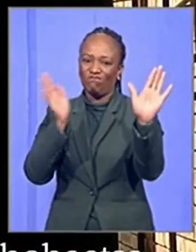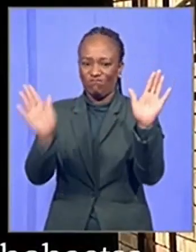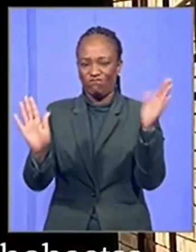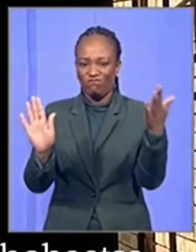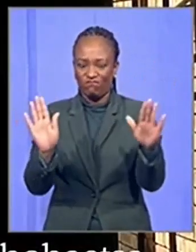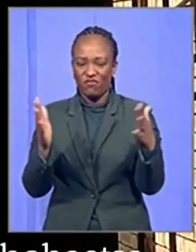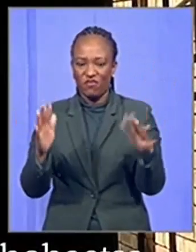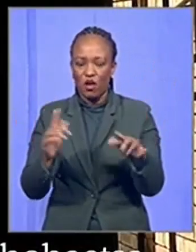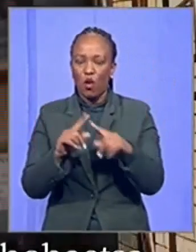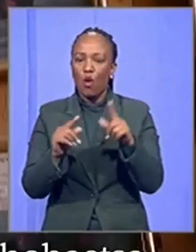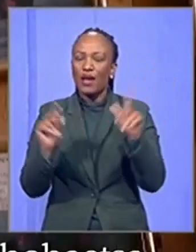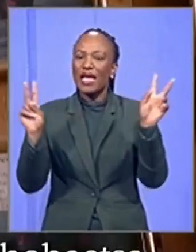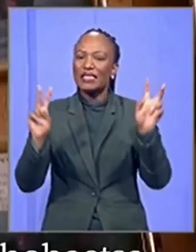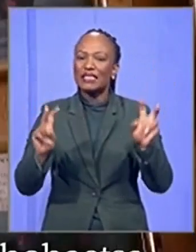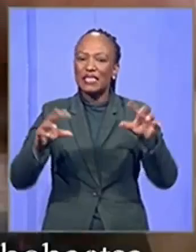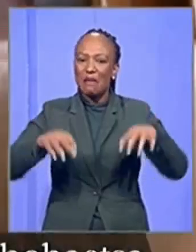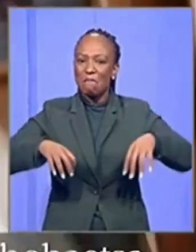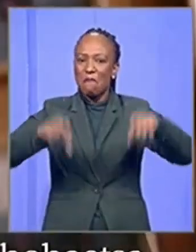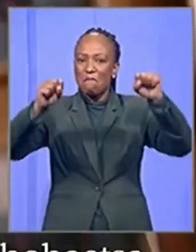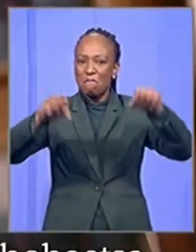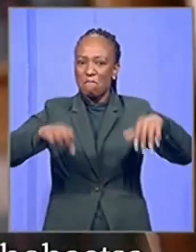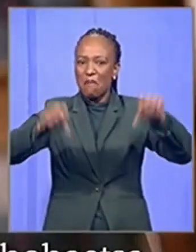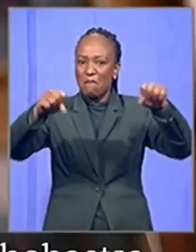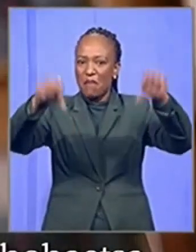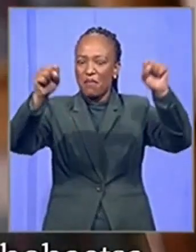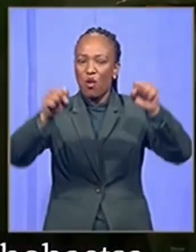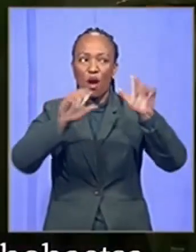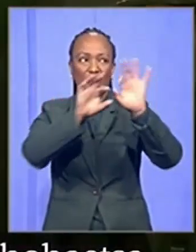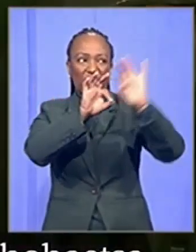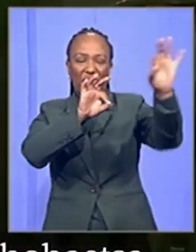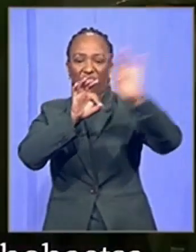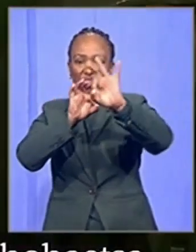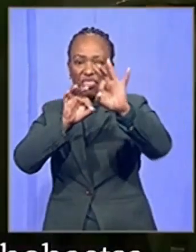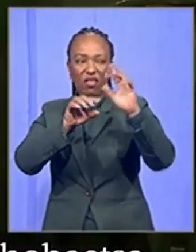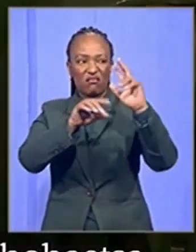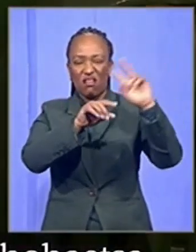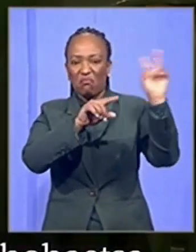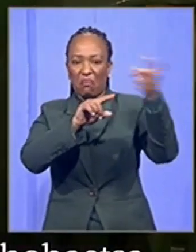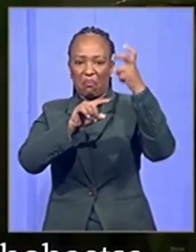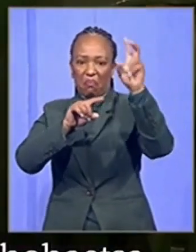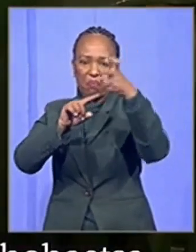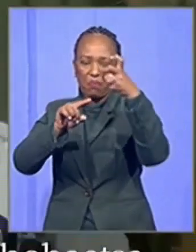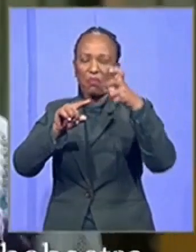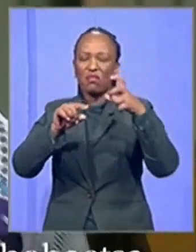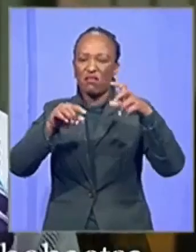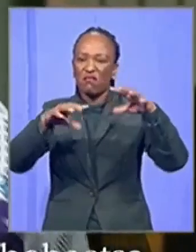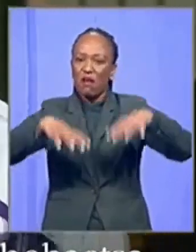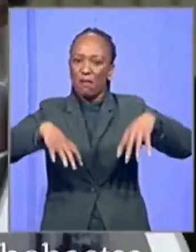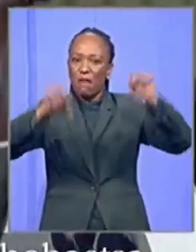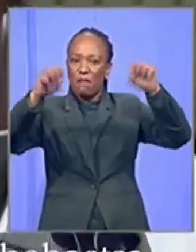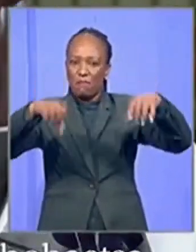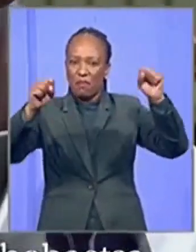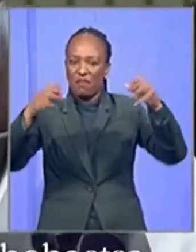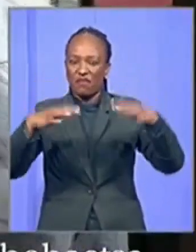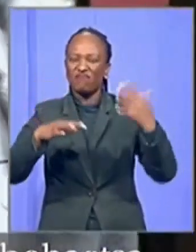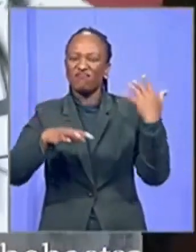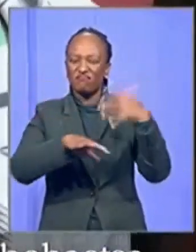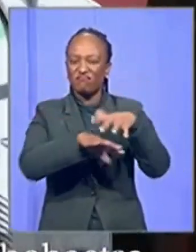kgaogo ya motlakase e tlholwang ke bogodu jwa megala ya motlakase. Museum ono o bontsha dilwana tsa temothuo tseo di neng di